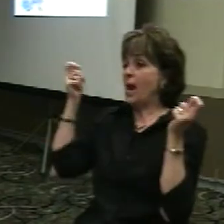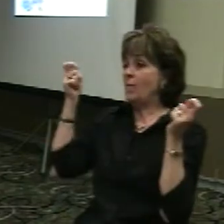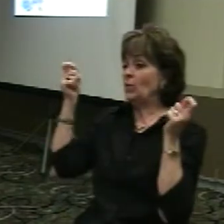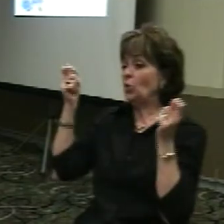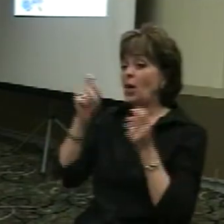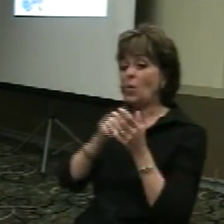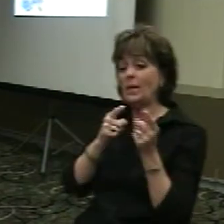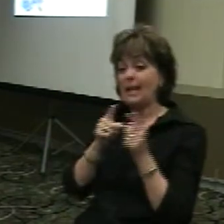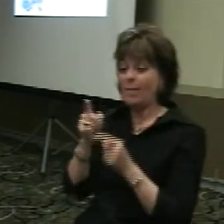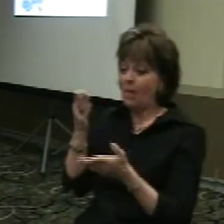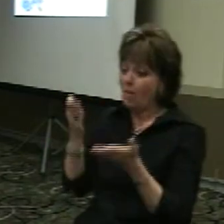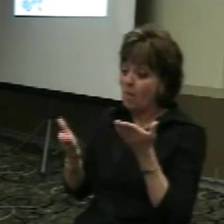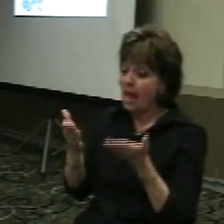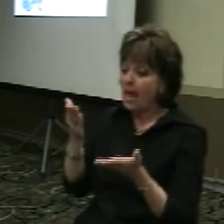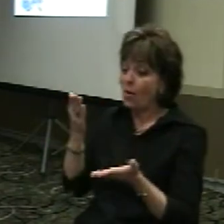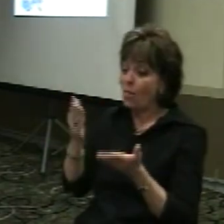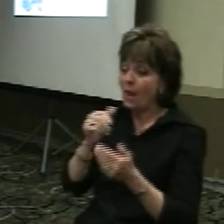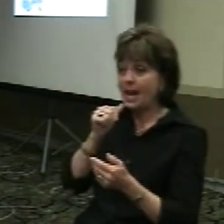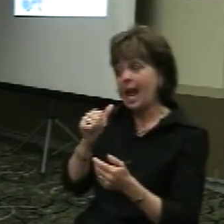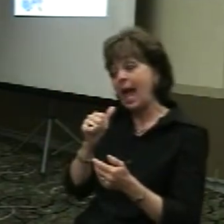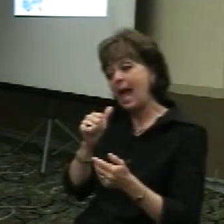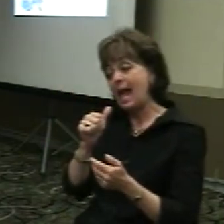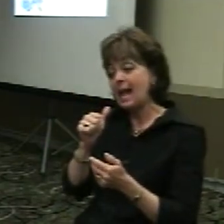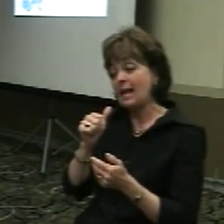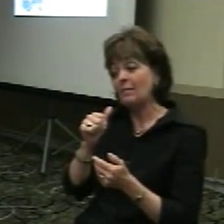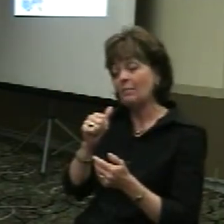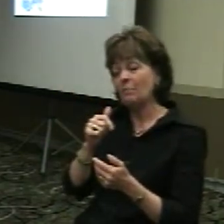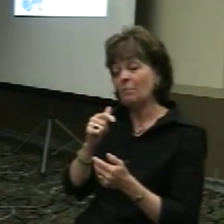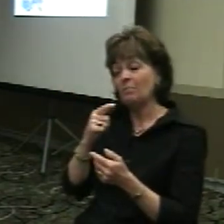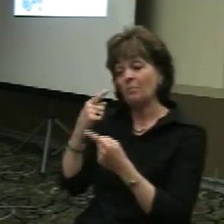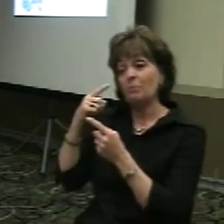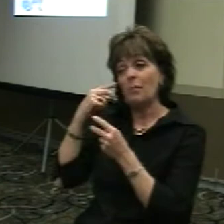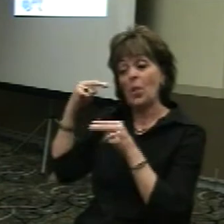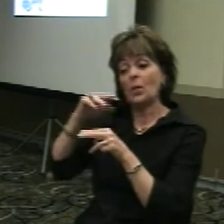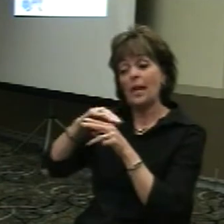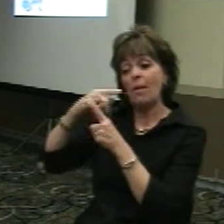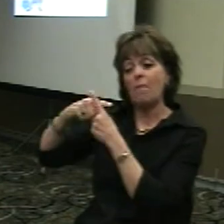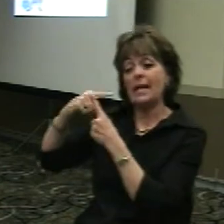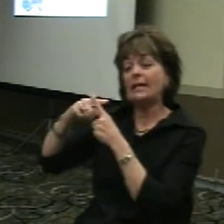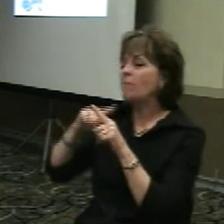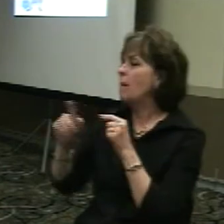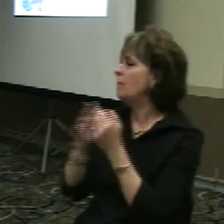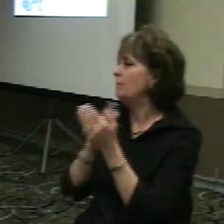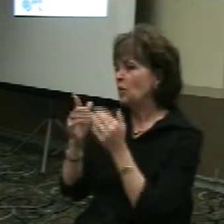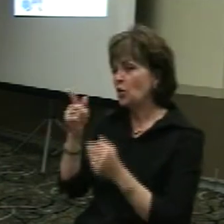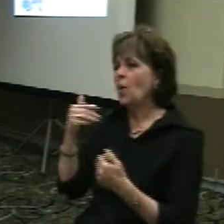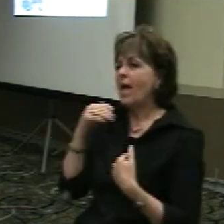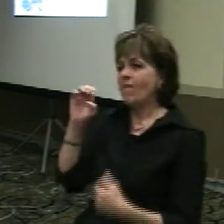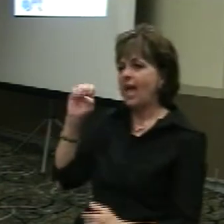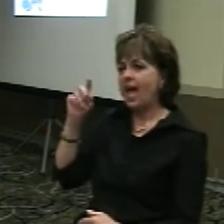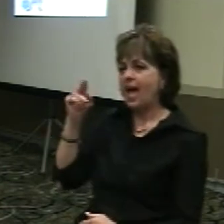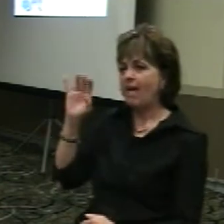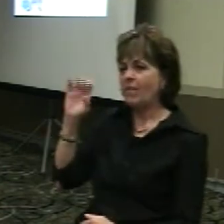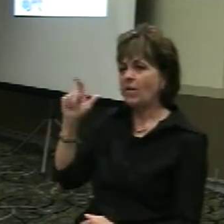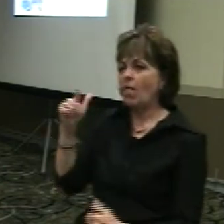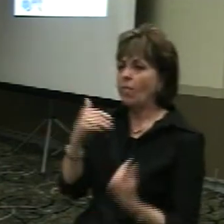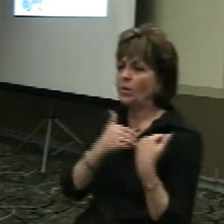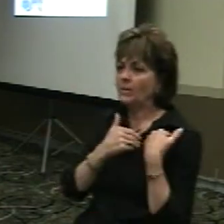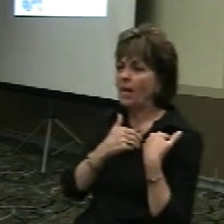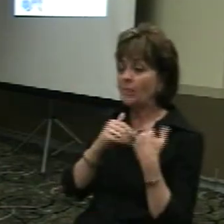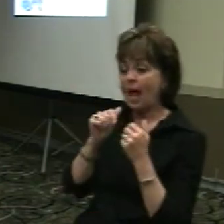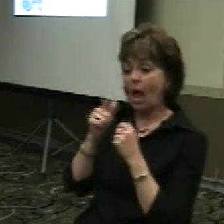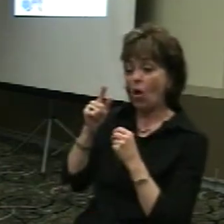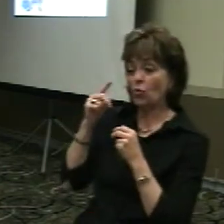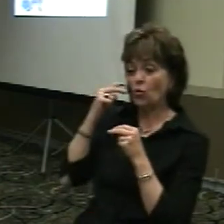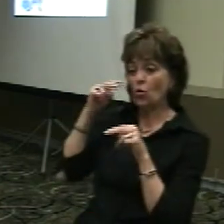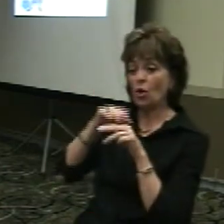is and what's going on, that may or may not be smiled upon, but you've still got the ethical responsibility. How you live with that, you have to look